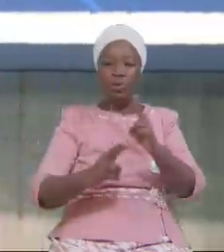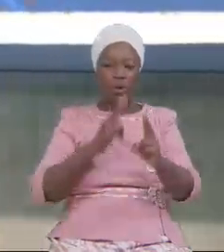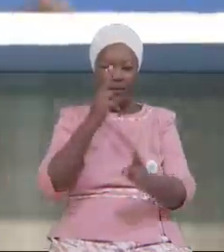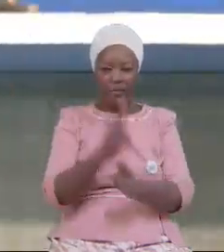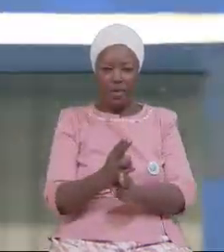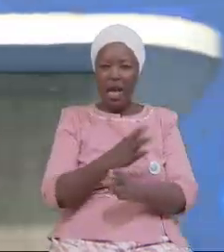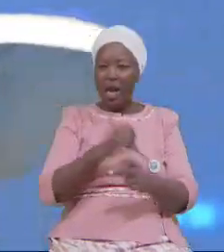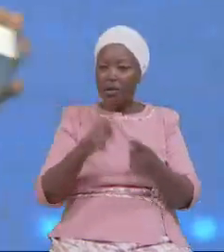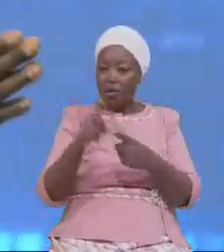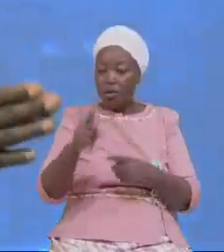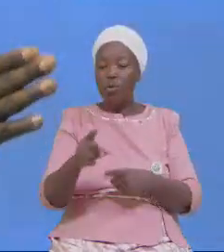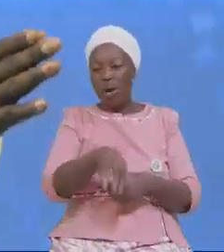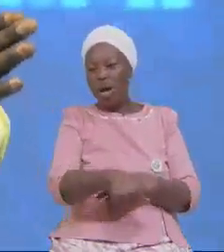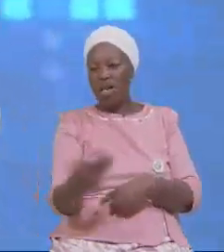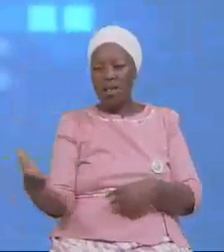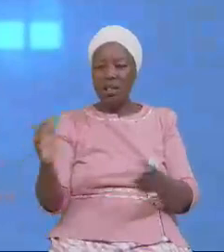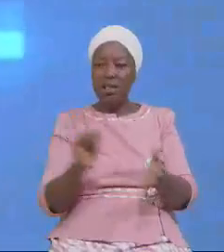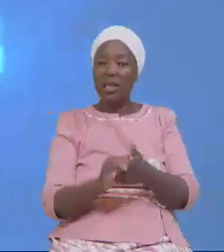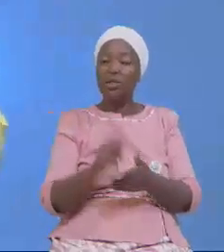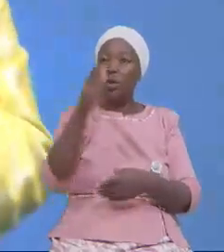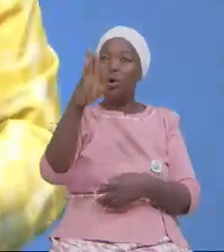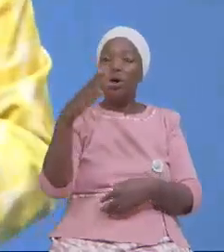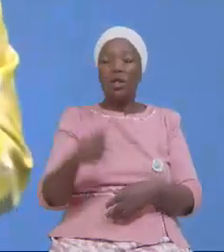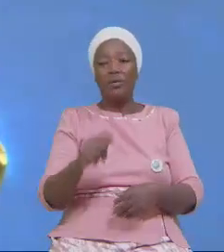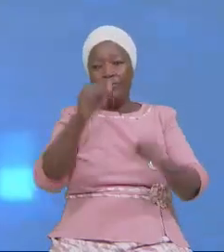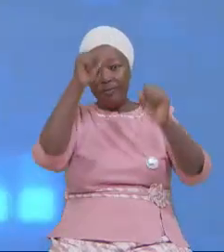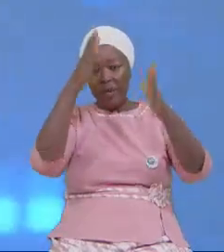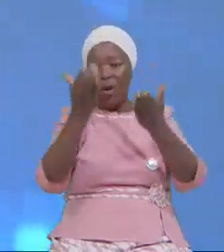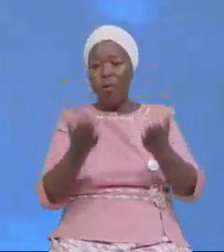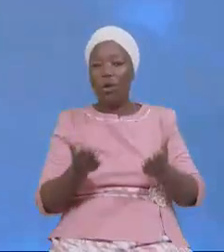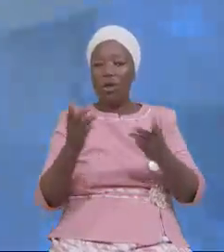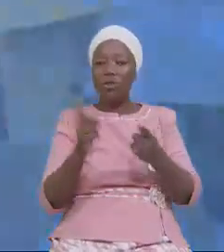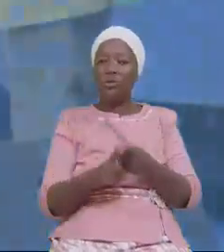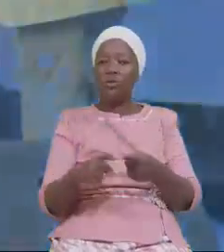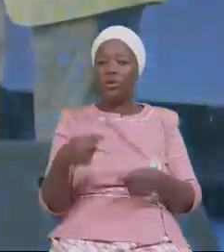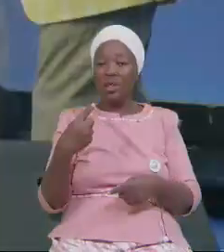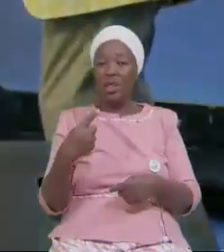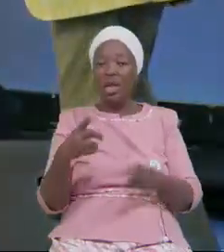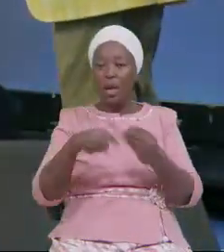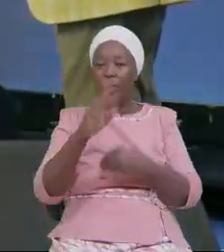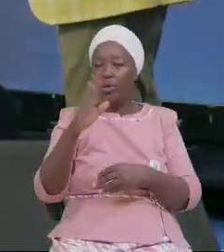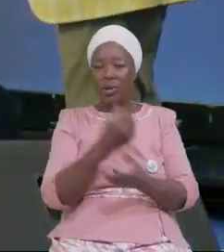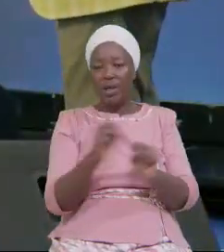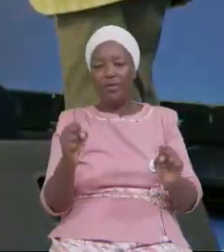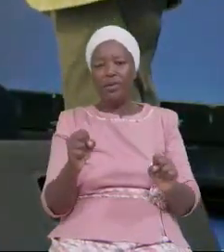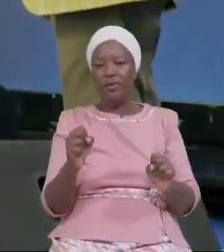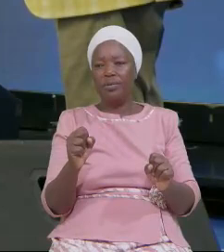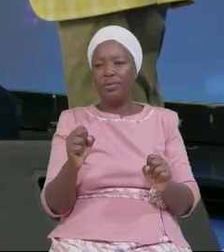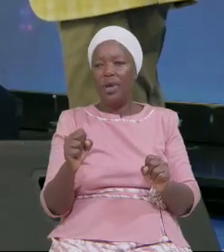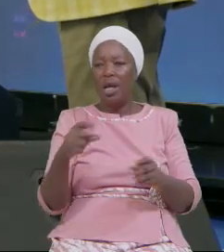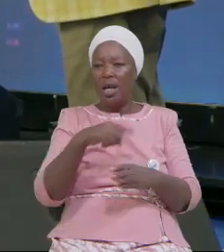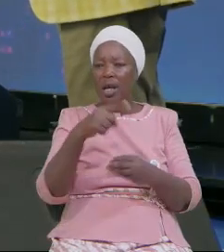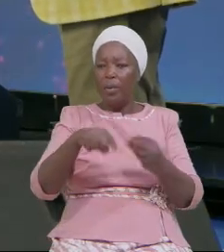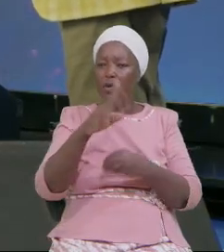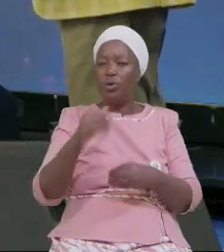the Father, God the Father, wanted to say about your salvation, about your